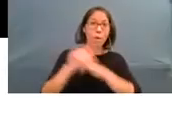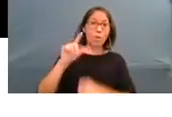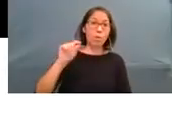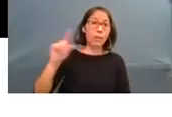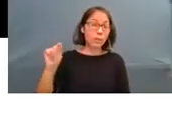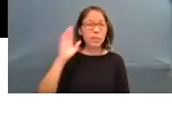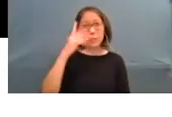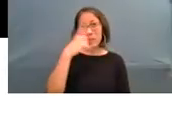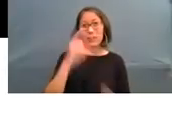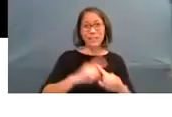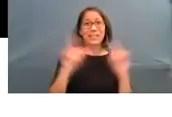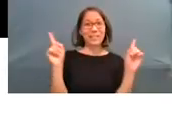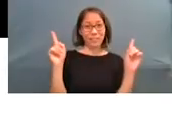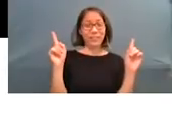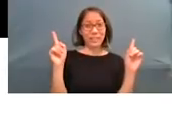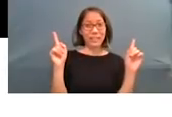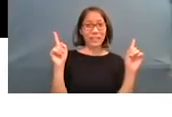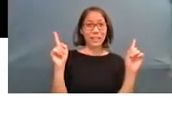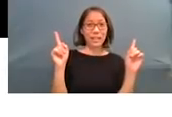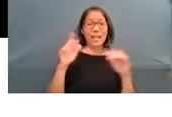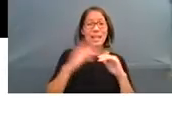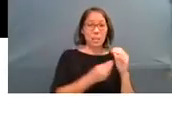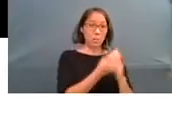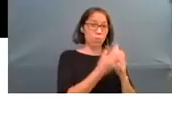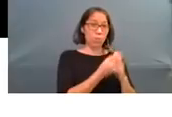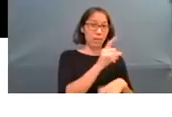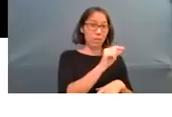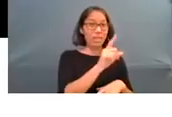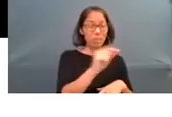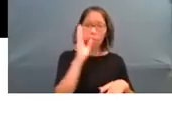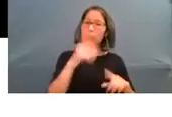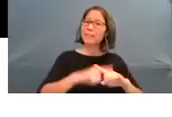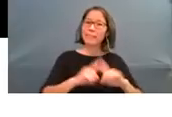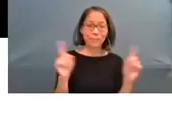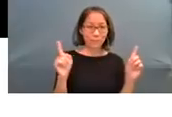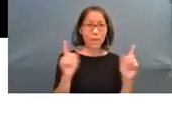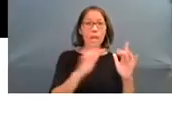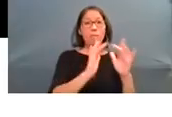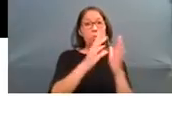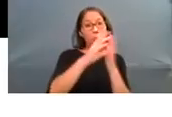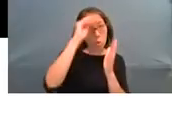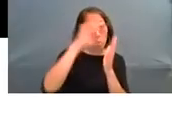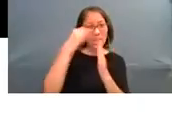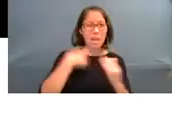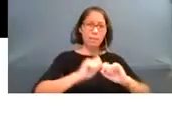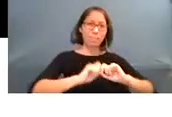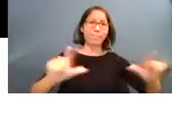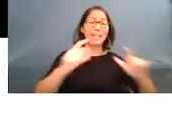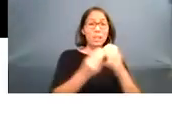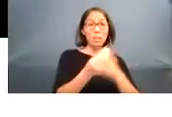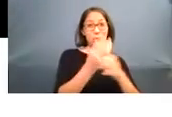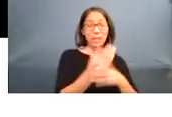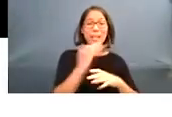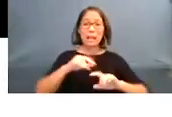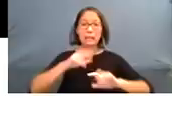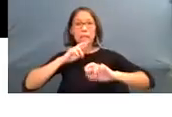different from the experience that our students had in the spring of 2020. The virtual learning that we launched in the spring was a